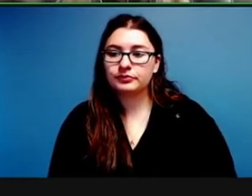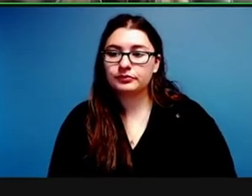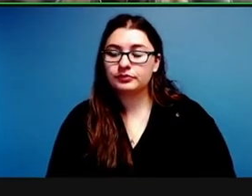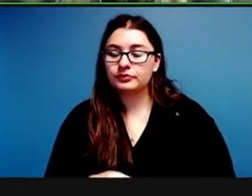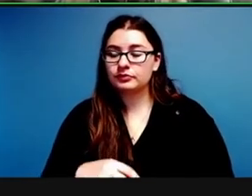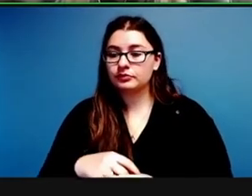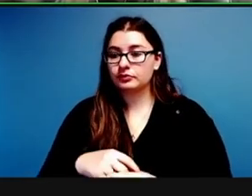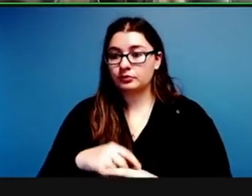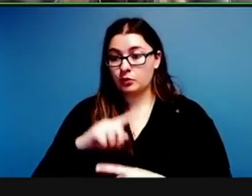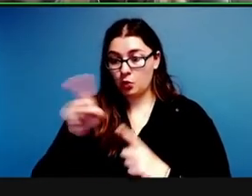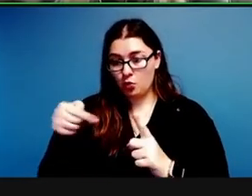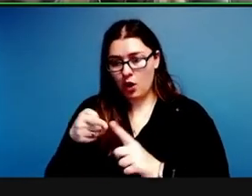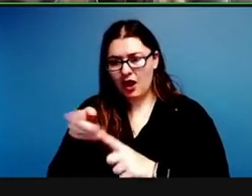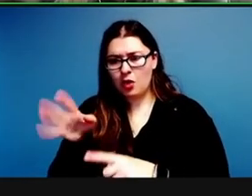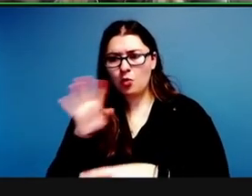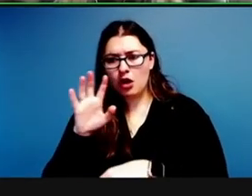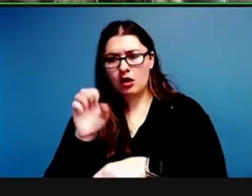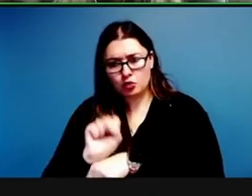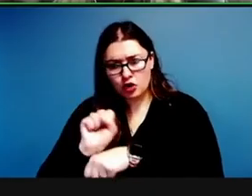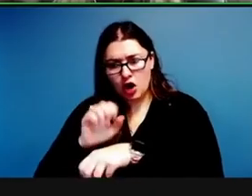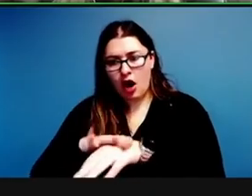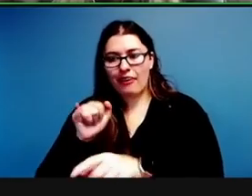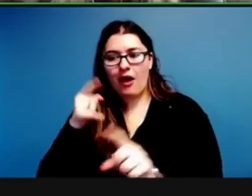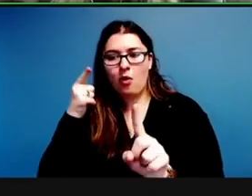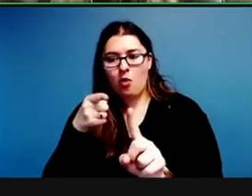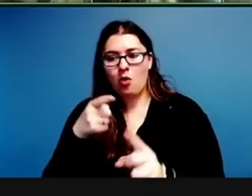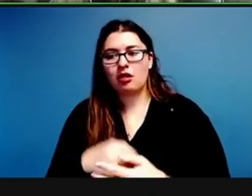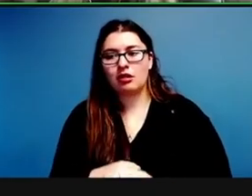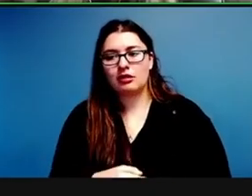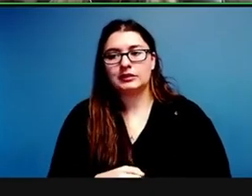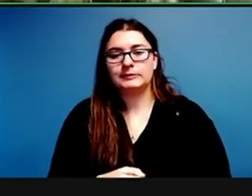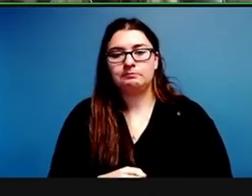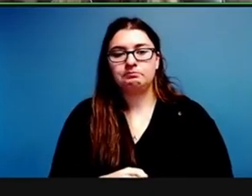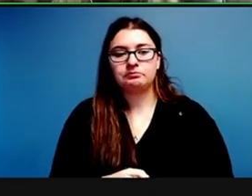When is he working on this goal?